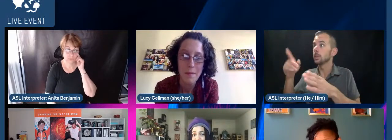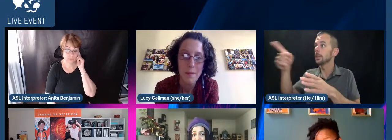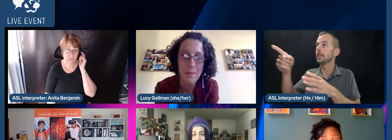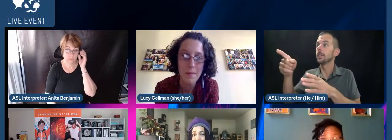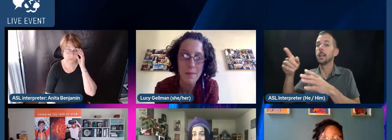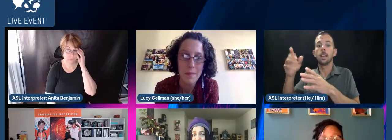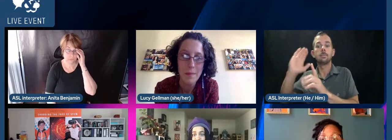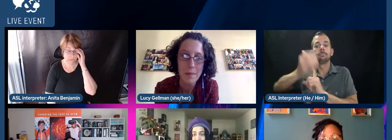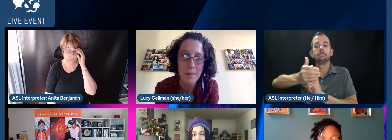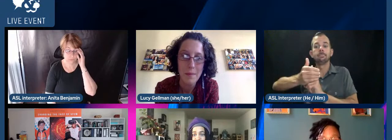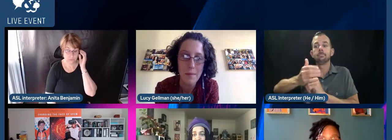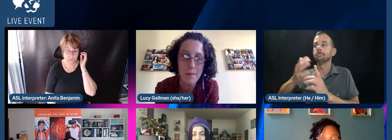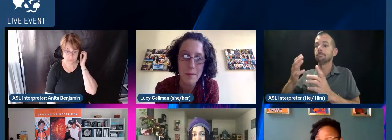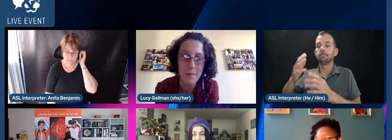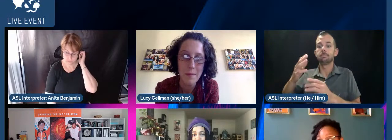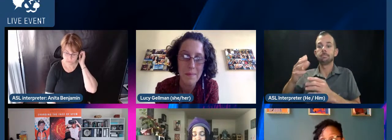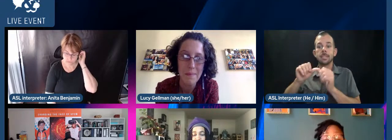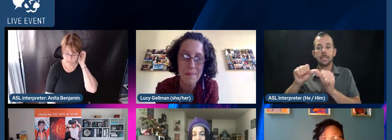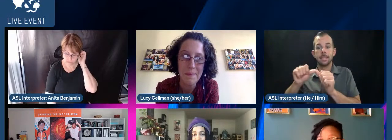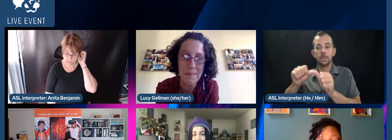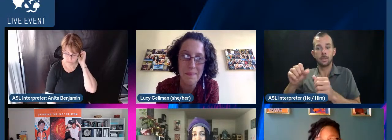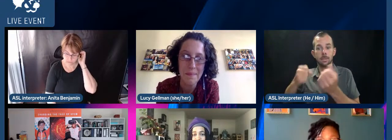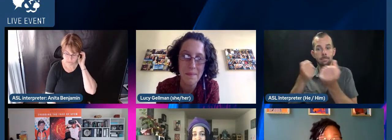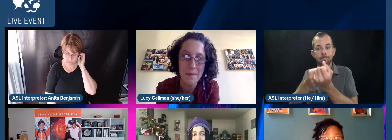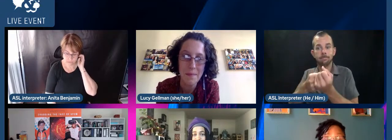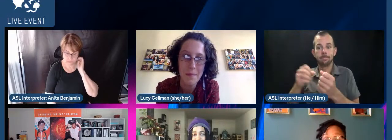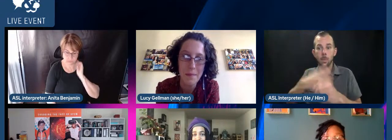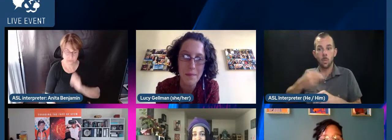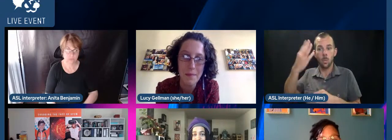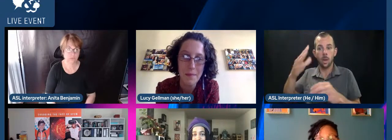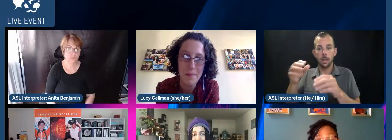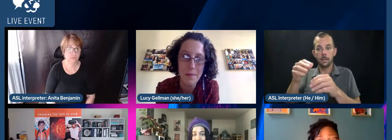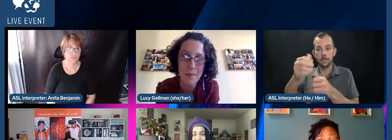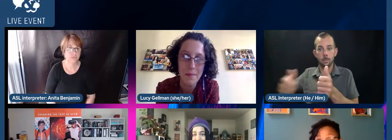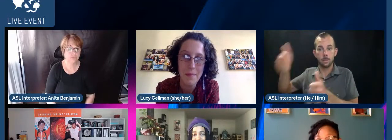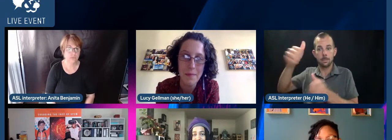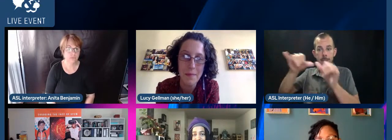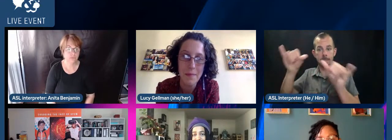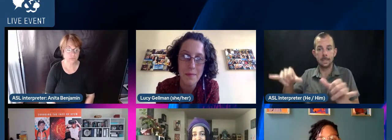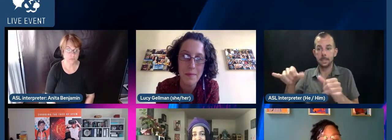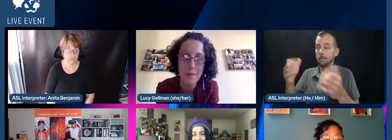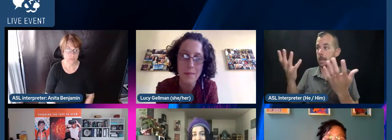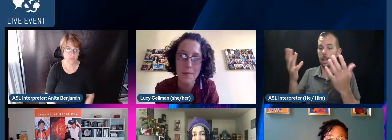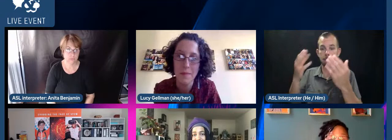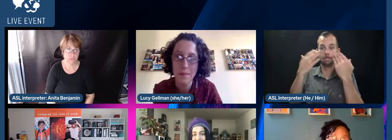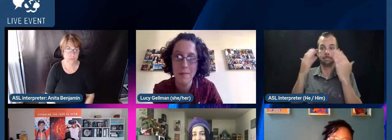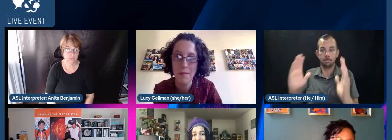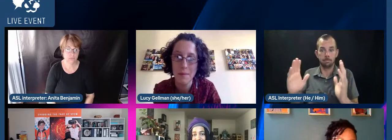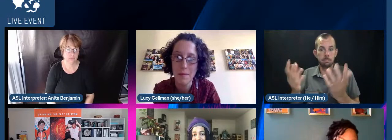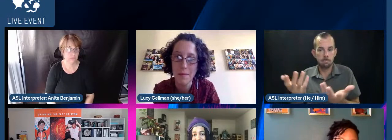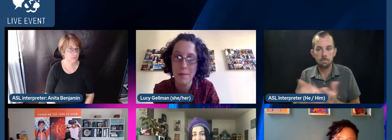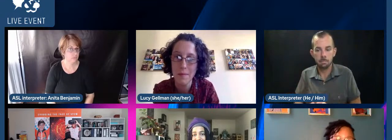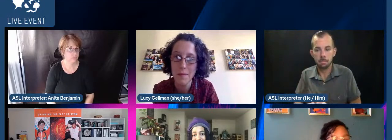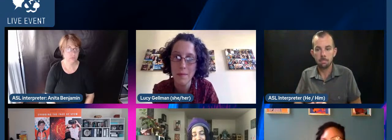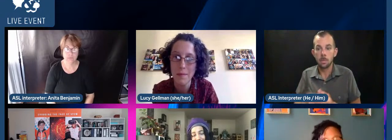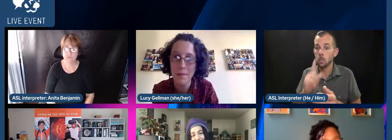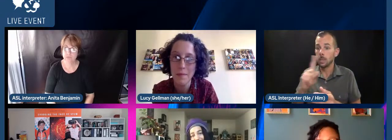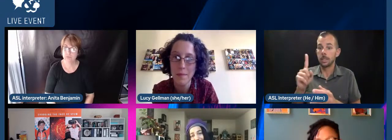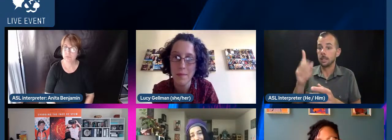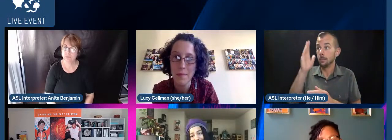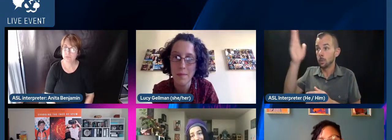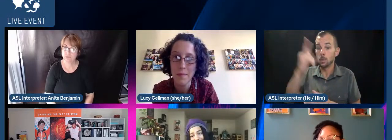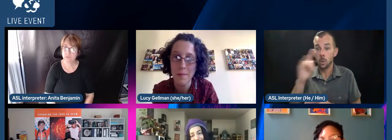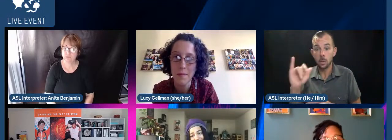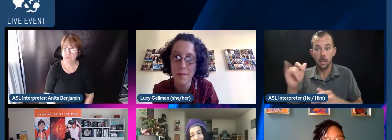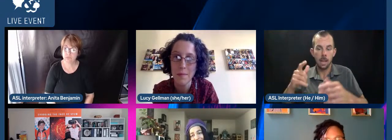I'm not saying, I certainly don't know what the future holds in that regard. It could be anything, right? Like, it truly could be anything. But so far as I can tell,